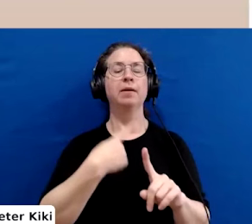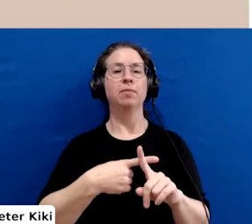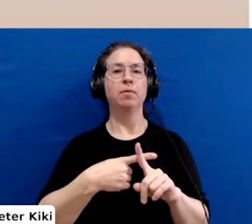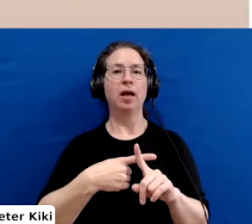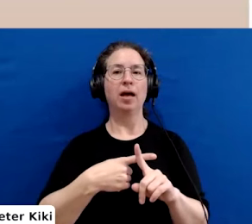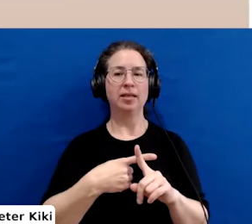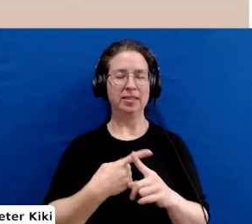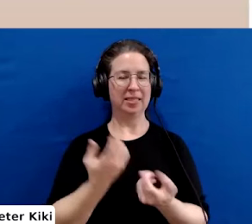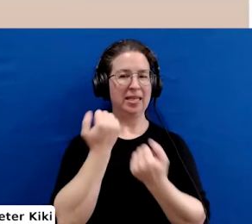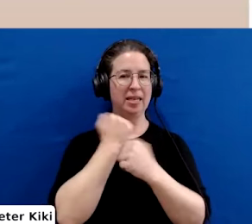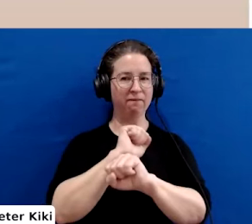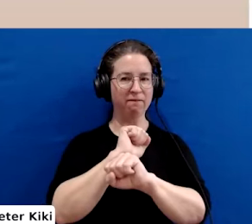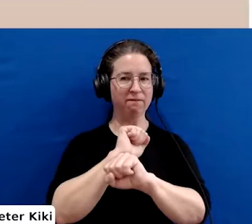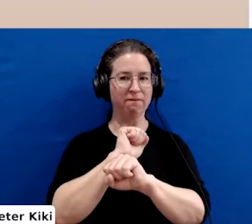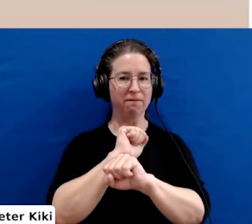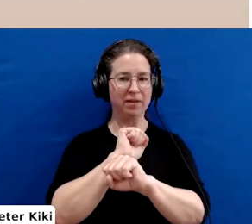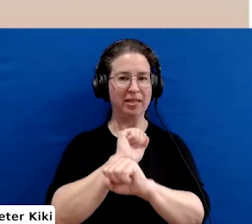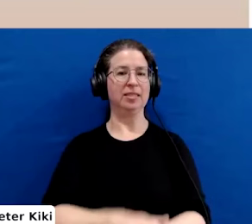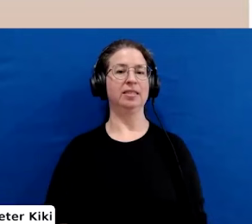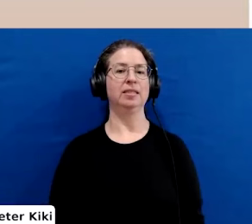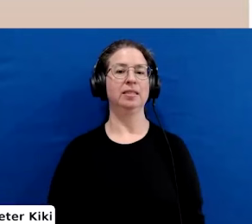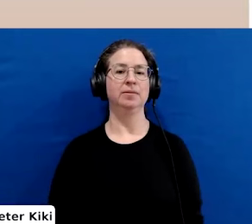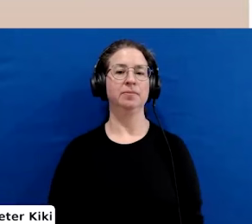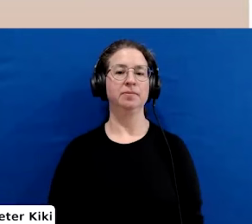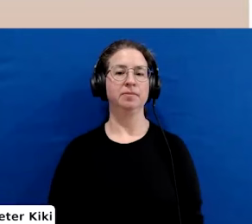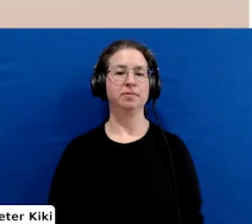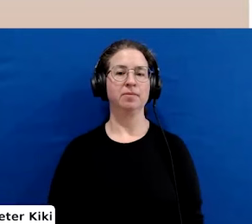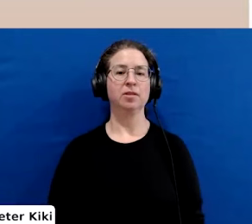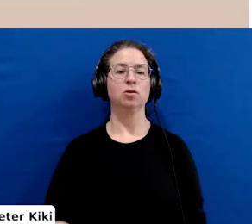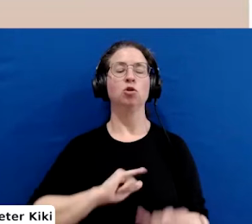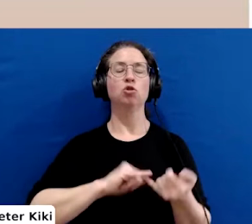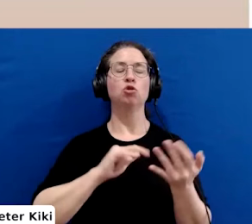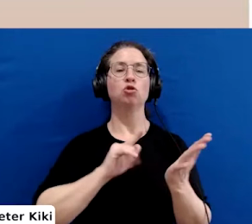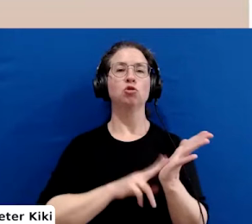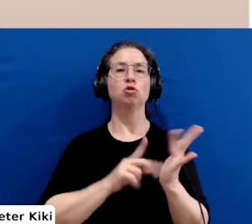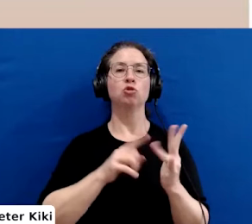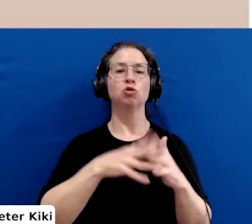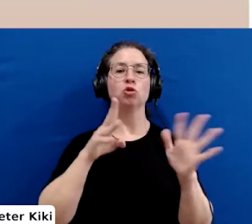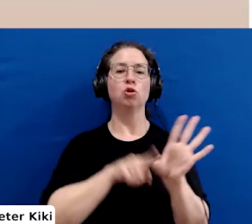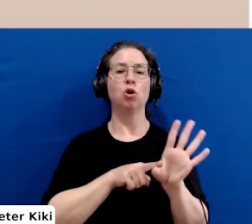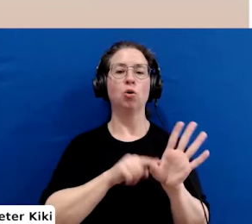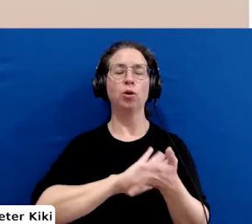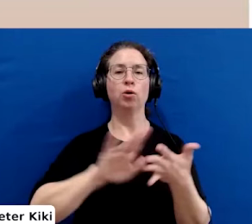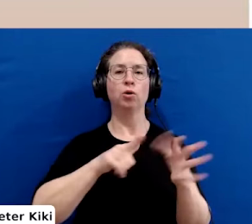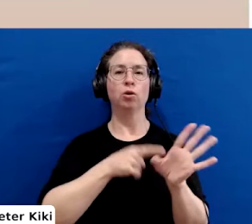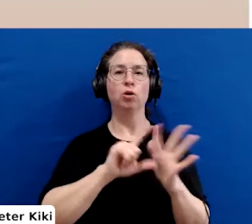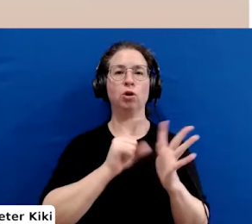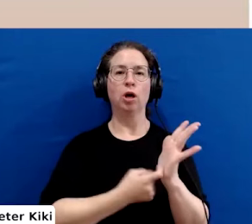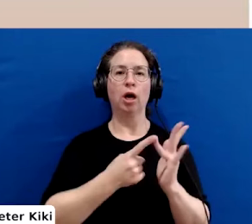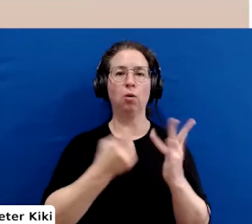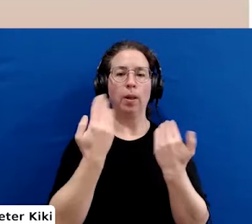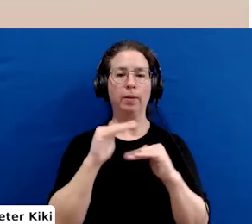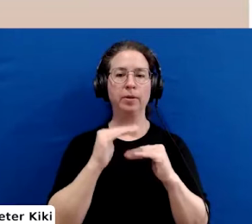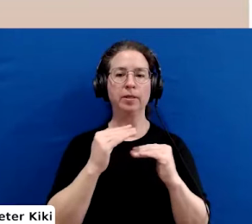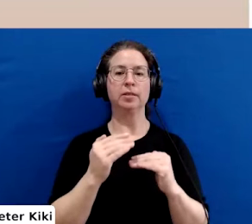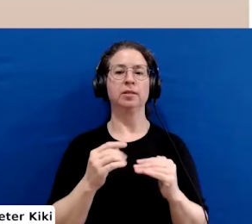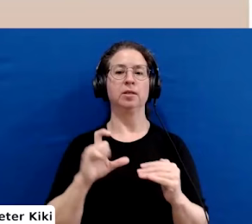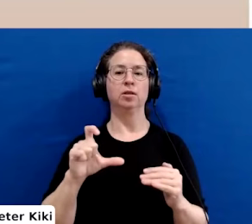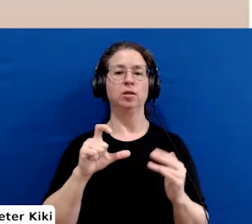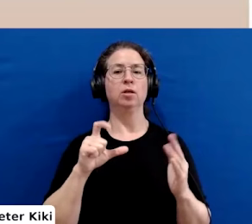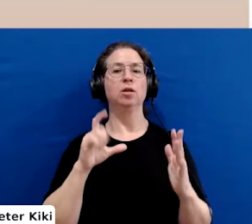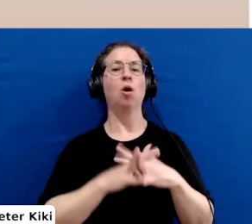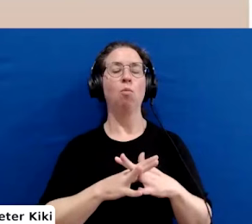Defence, Snowy Hydro Limited, Commonwealth Bank, Air Trunk, and further